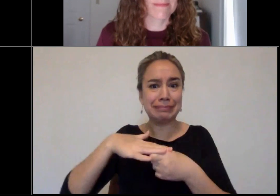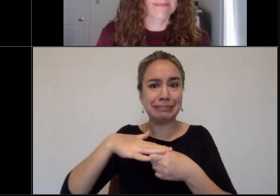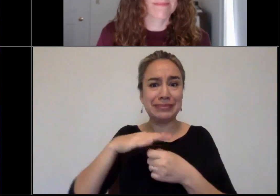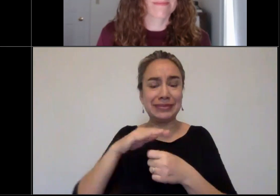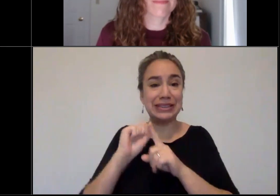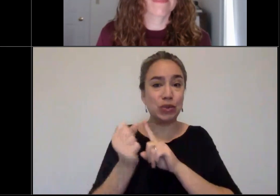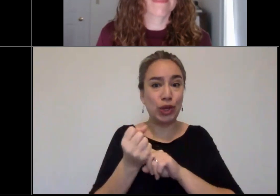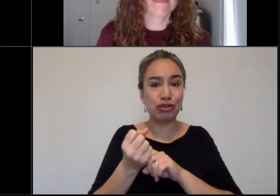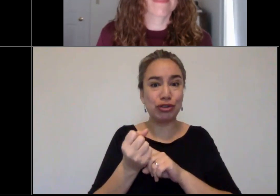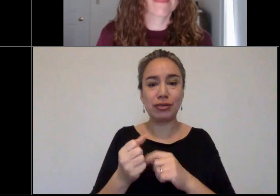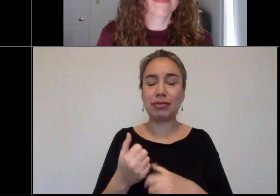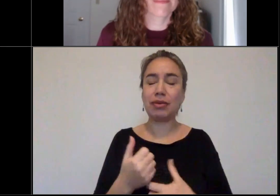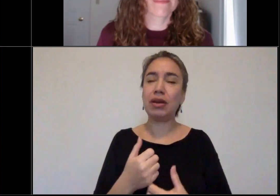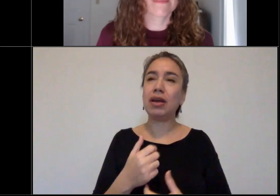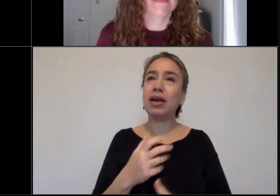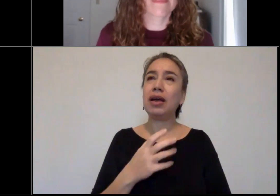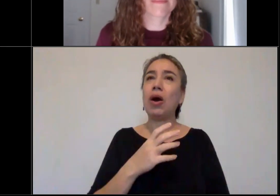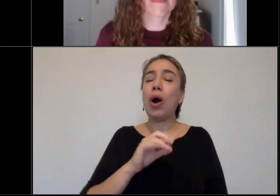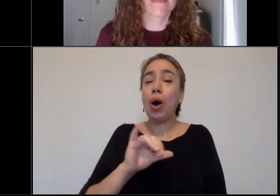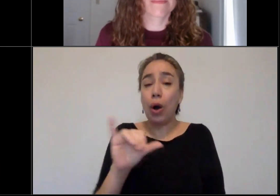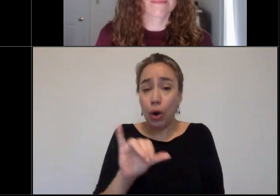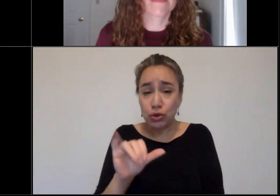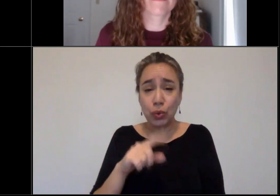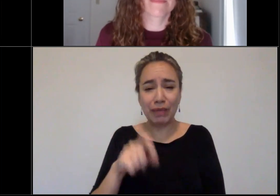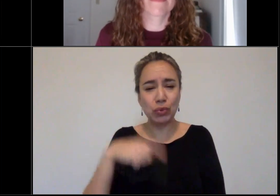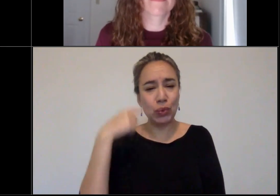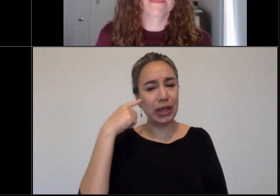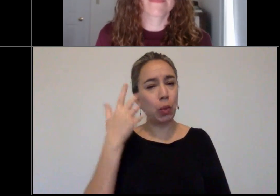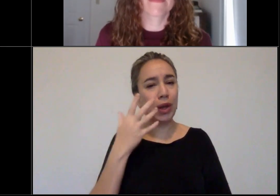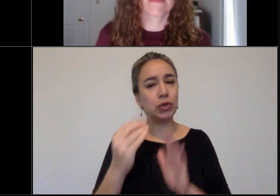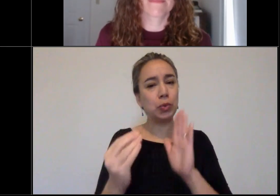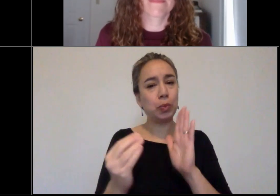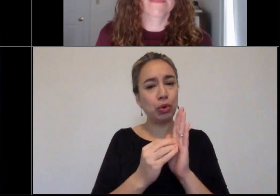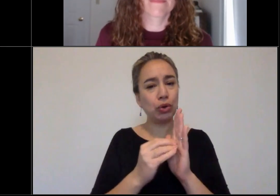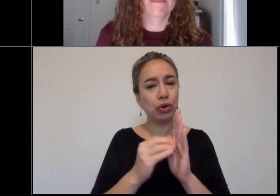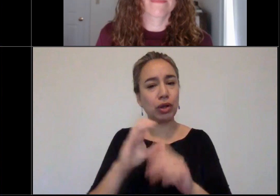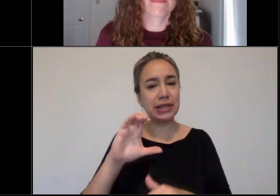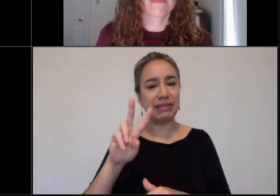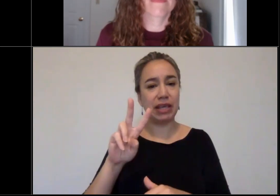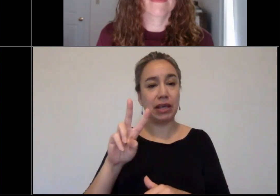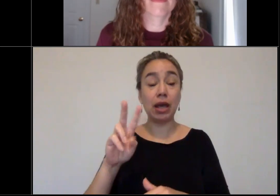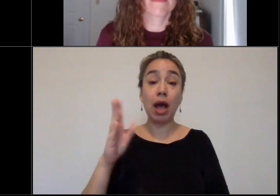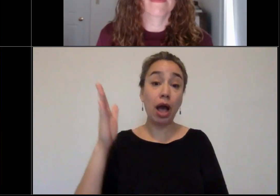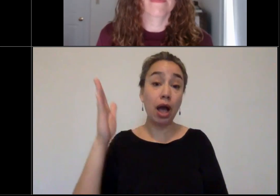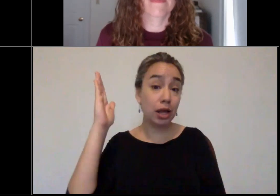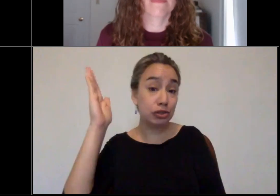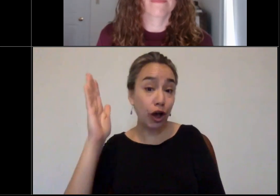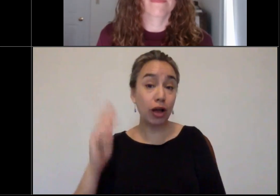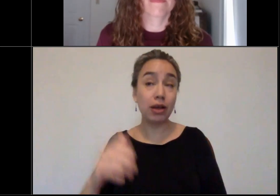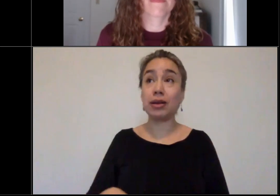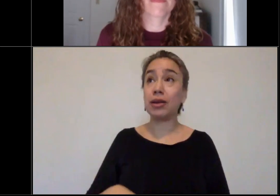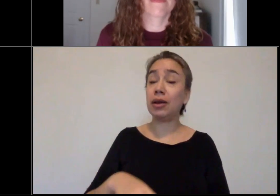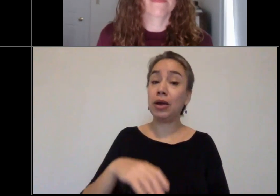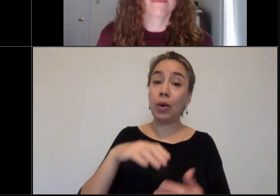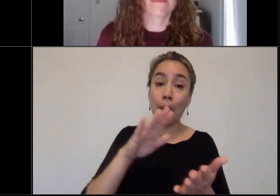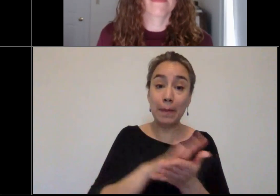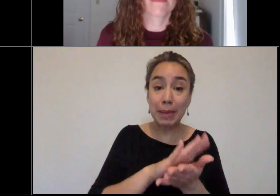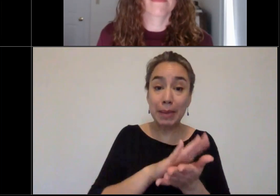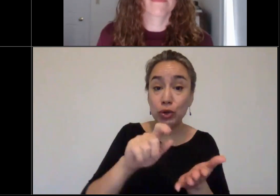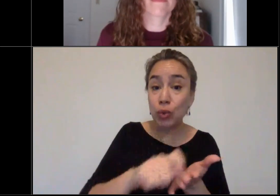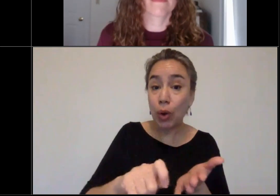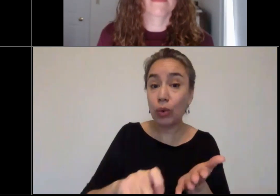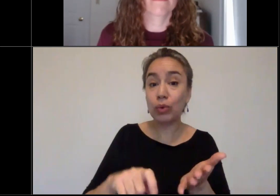about like what can you put on your CV as a talk that you gave or a paper that you wrote. There are venues to submit this